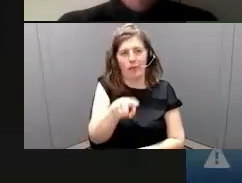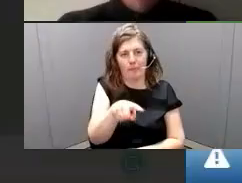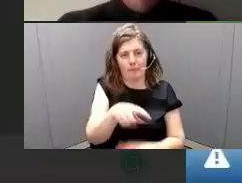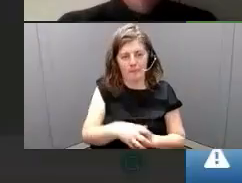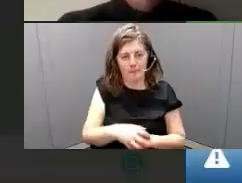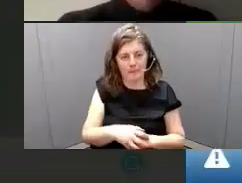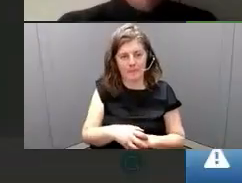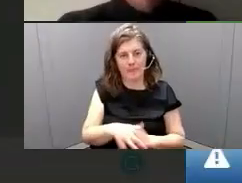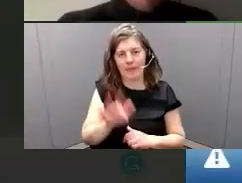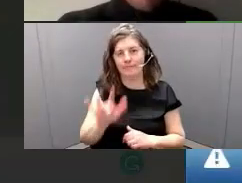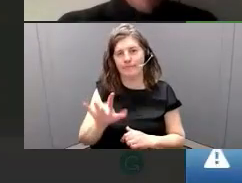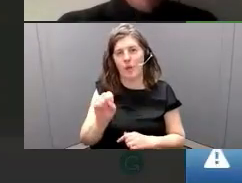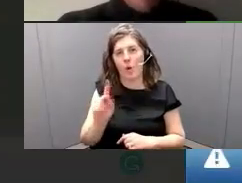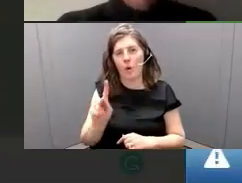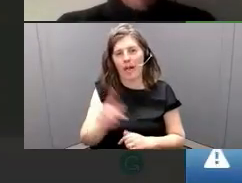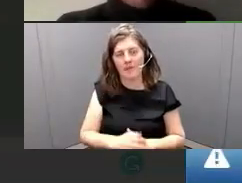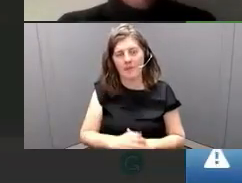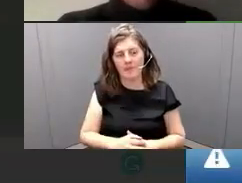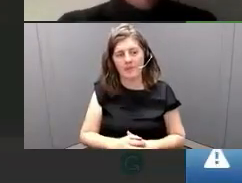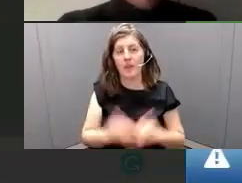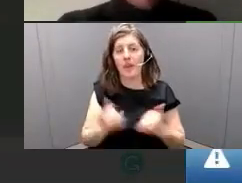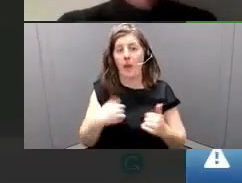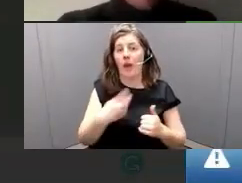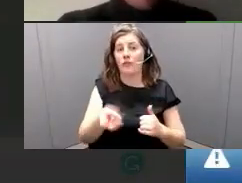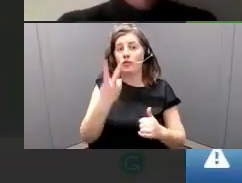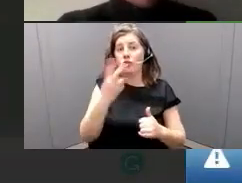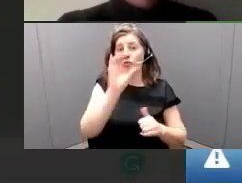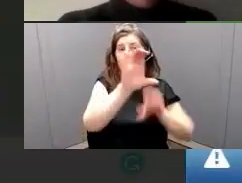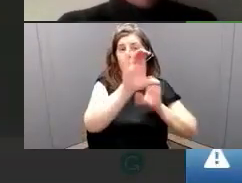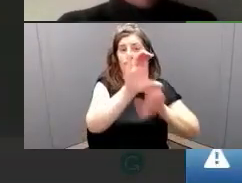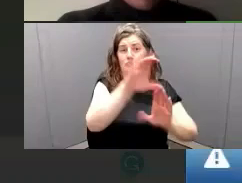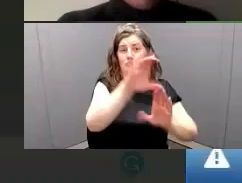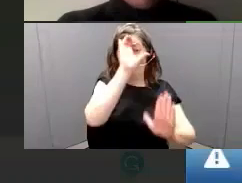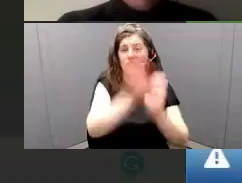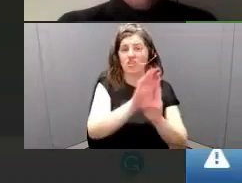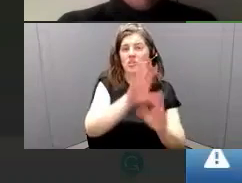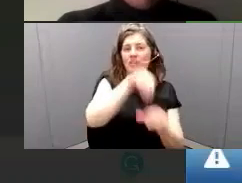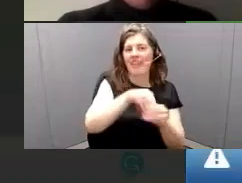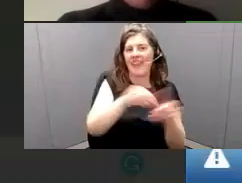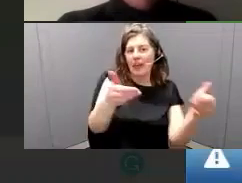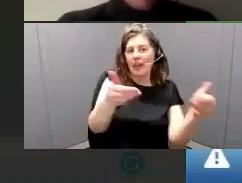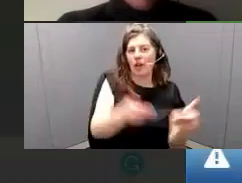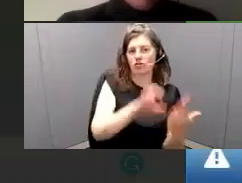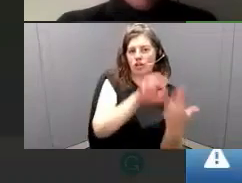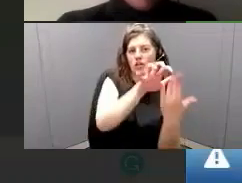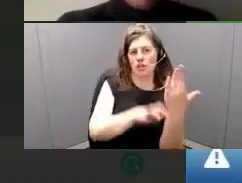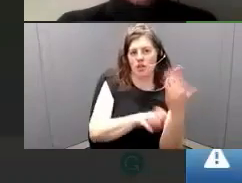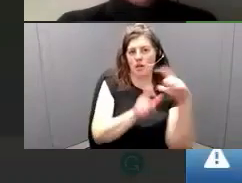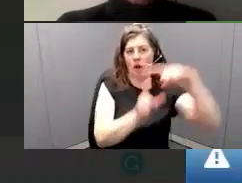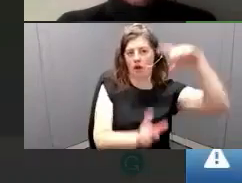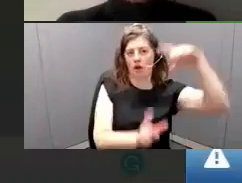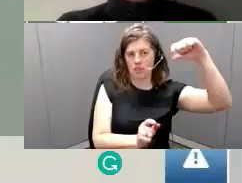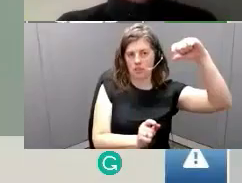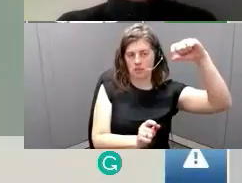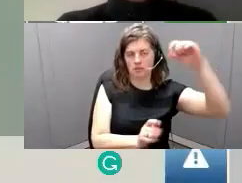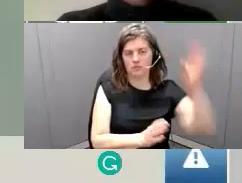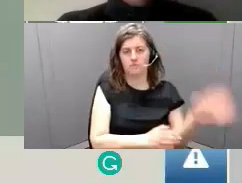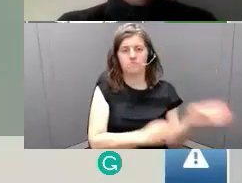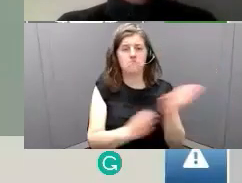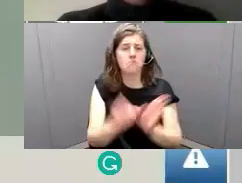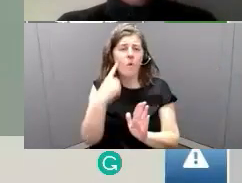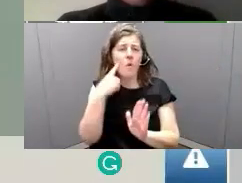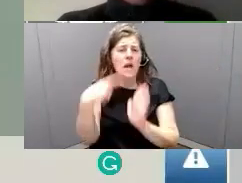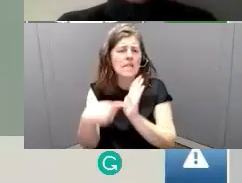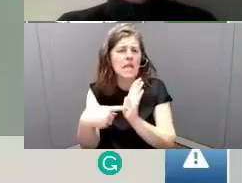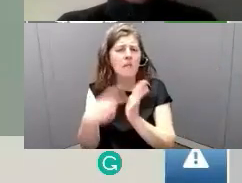And click OK. So now we have two images in our introductory content box. Now, let's say we want to